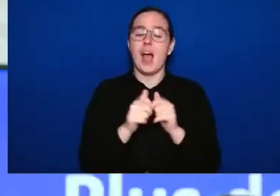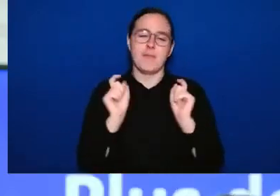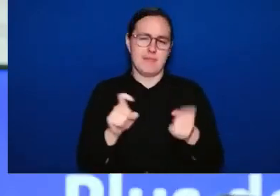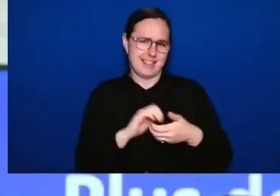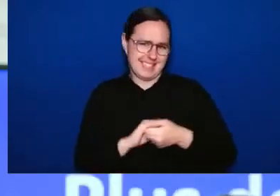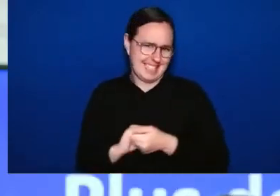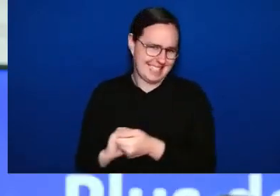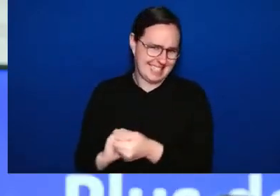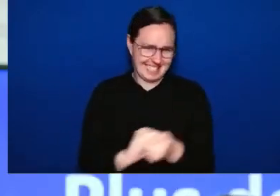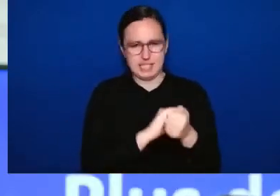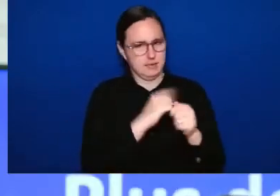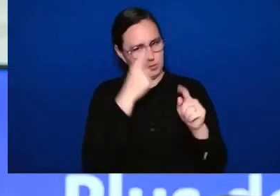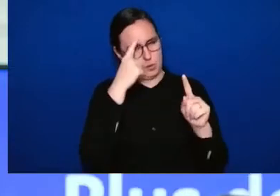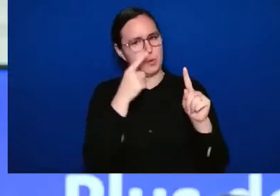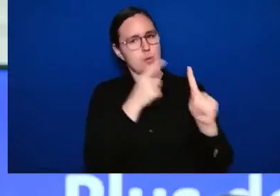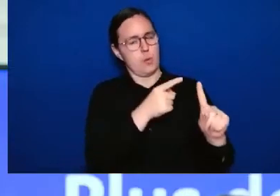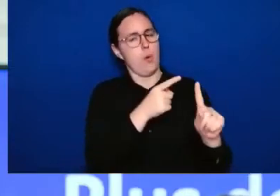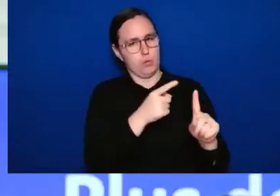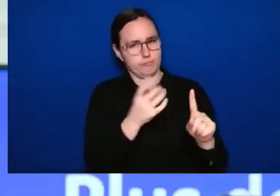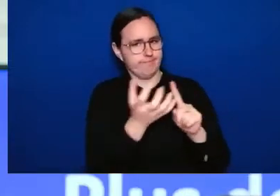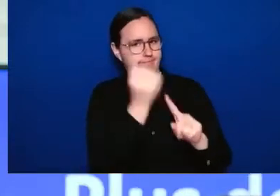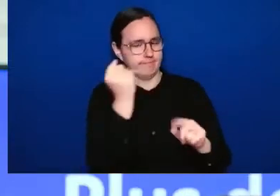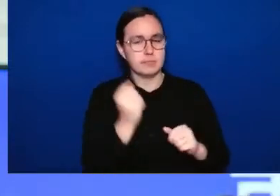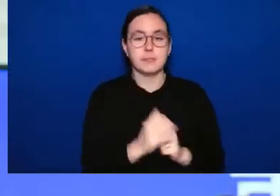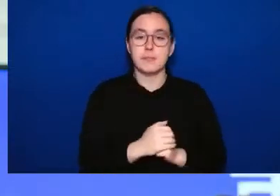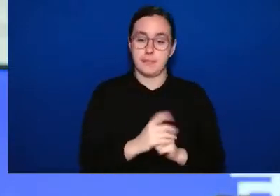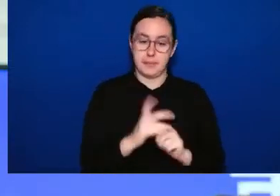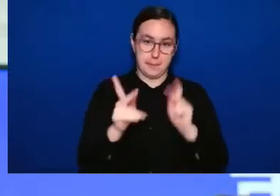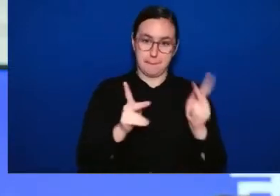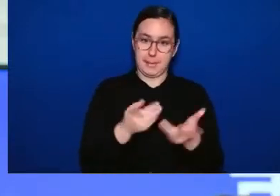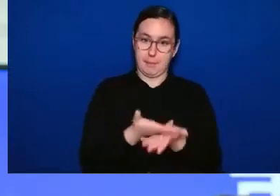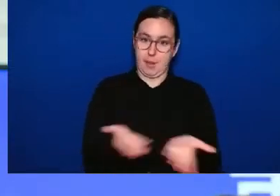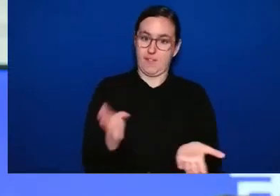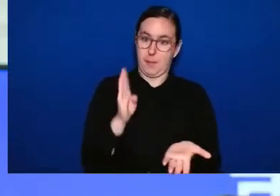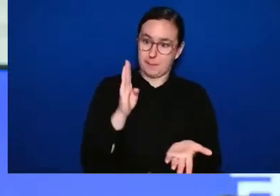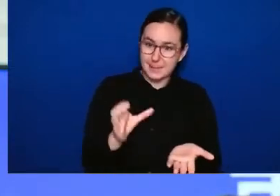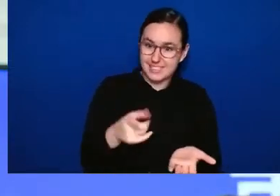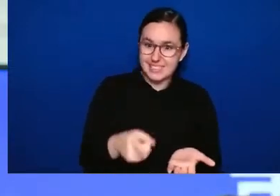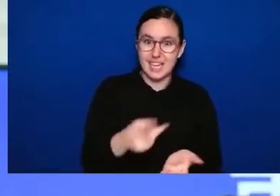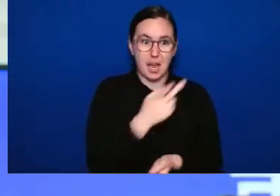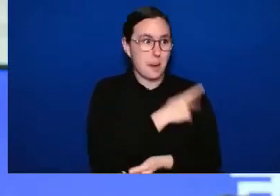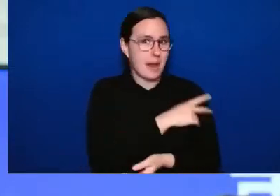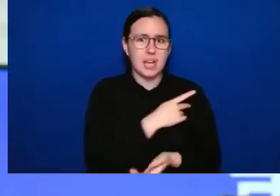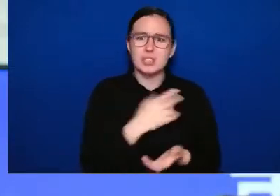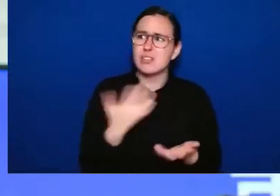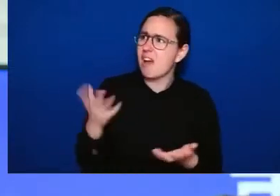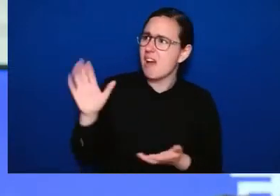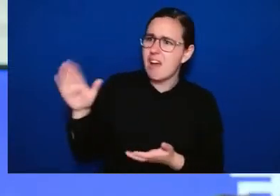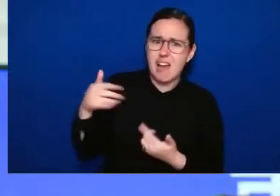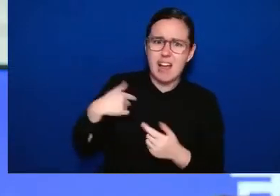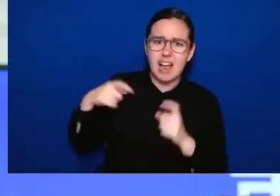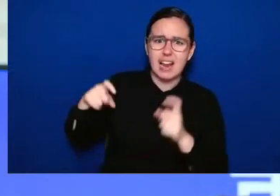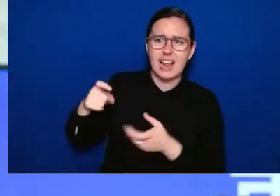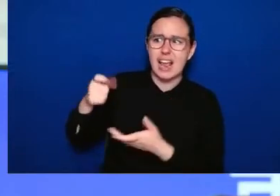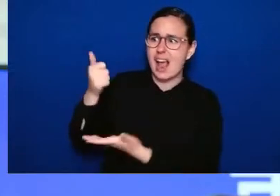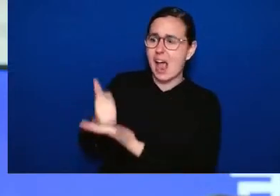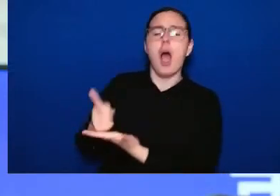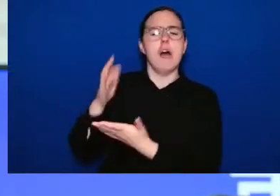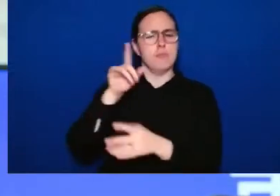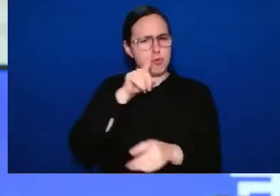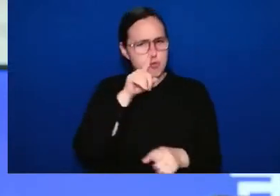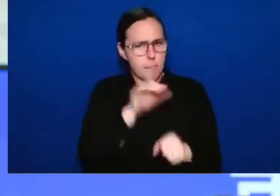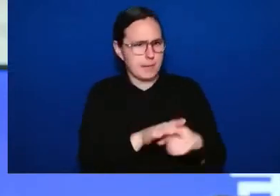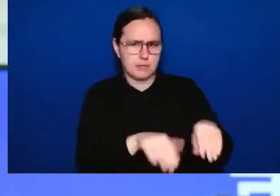deserve the best, whether receiving primary care through that family doctor, healthcare system, with a doctor, nurse,